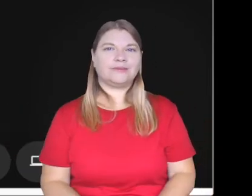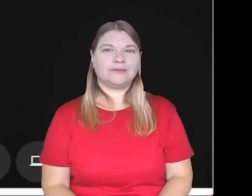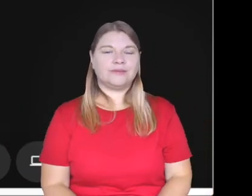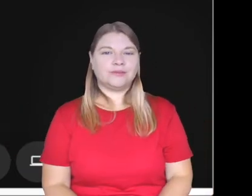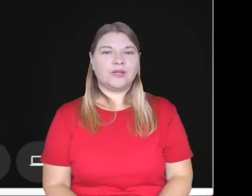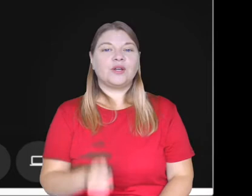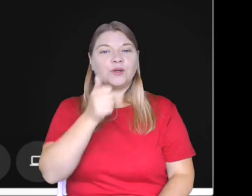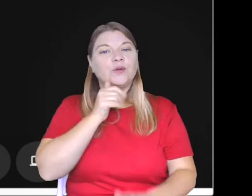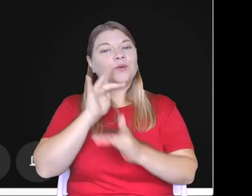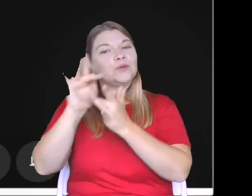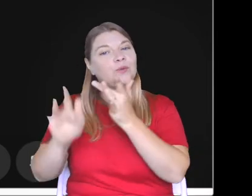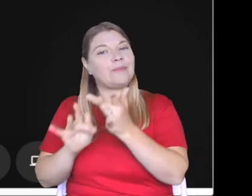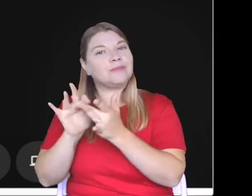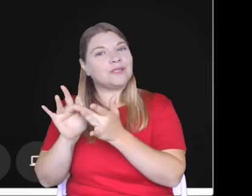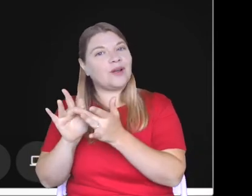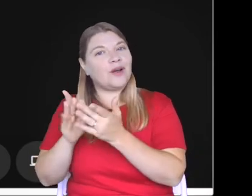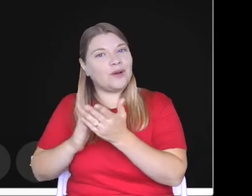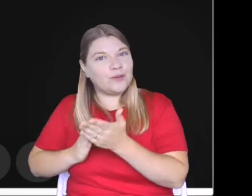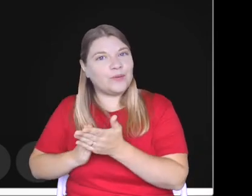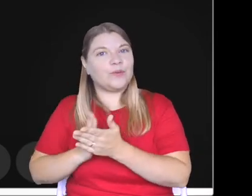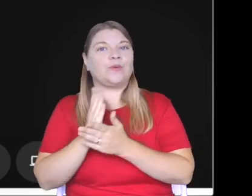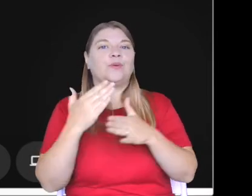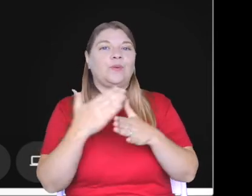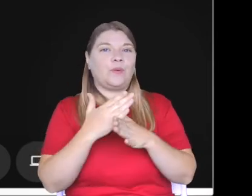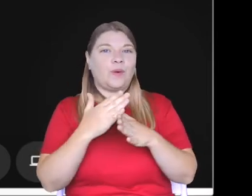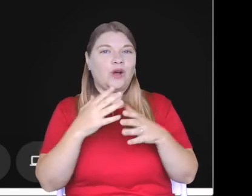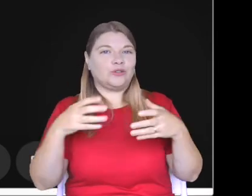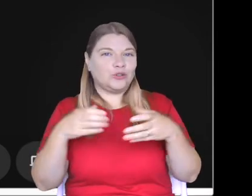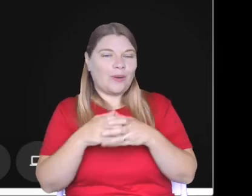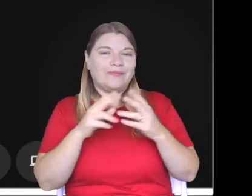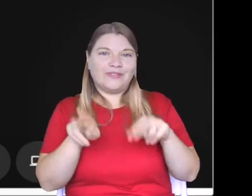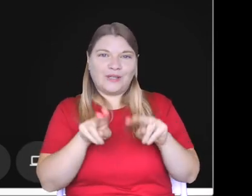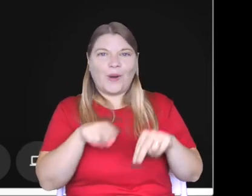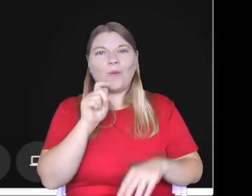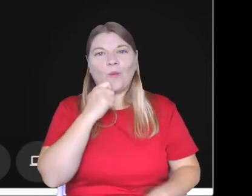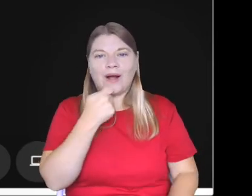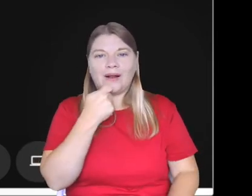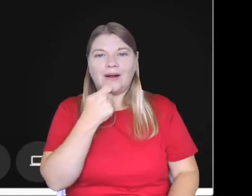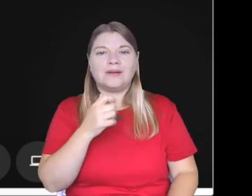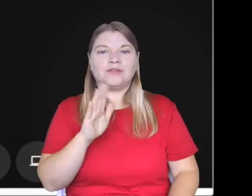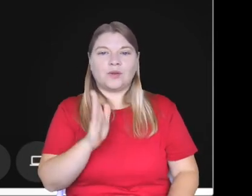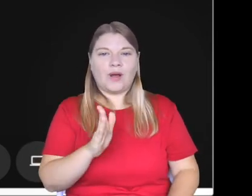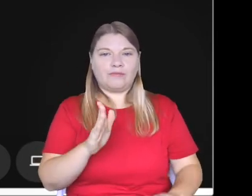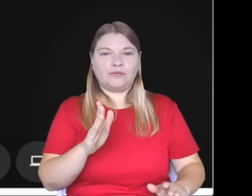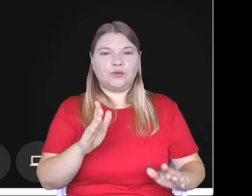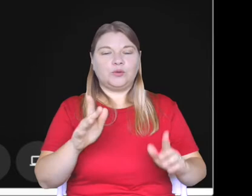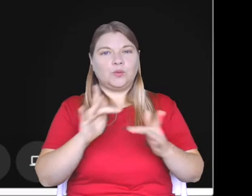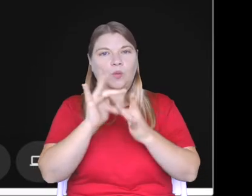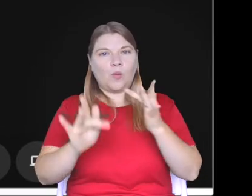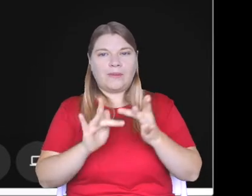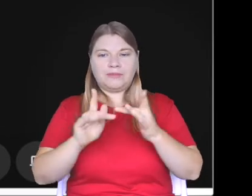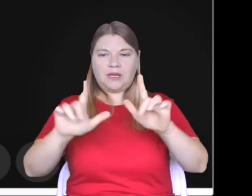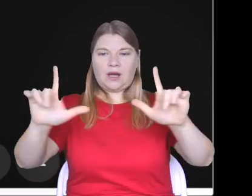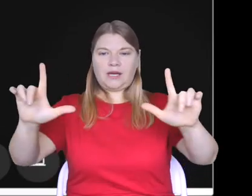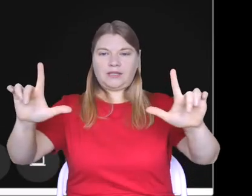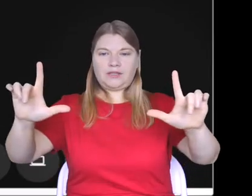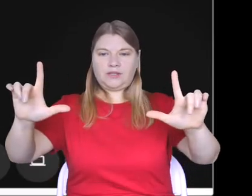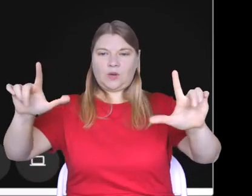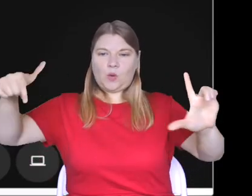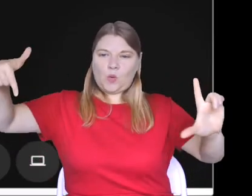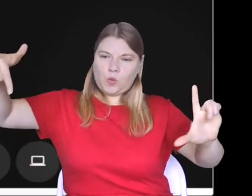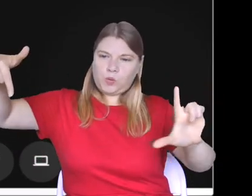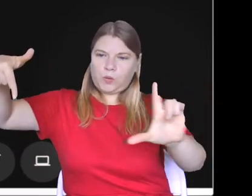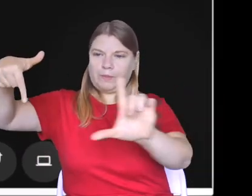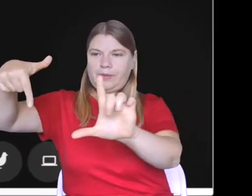means you will have to resize the screen by moving your cursor to the left-hand side, clicking and dragging